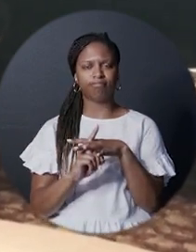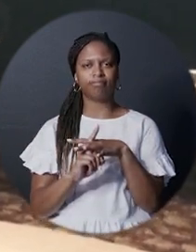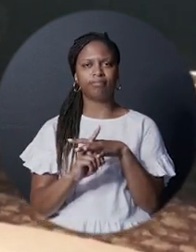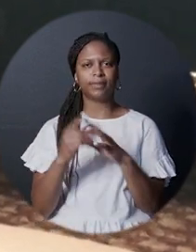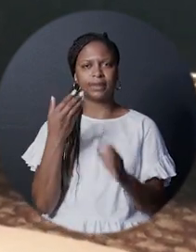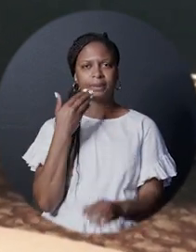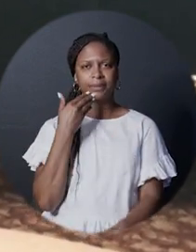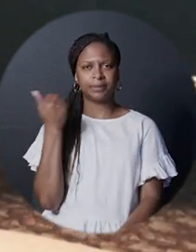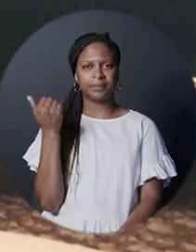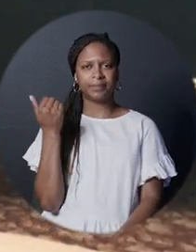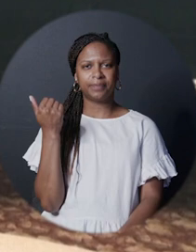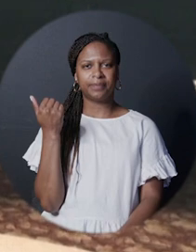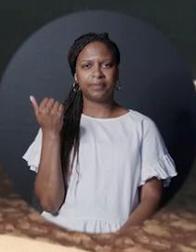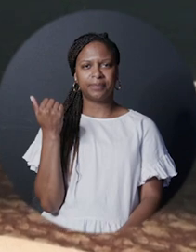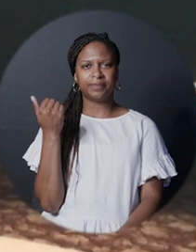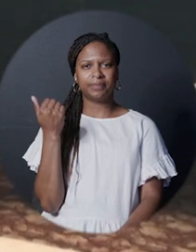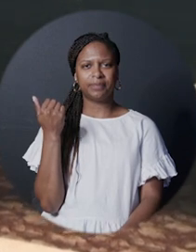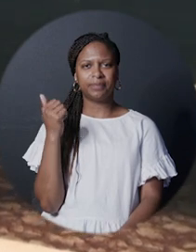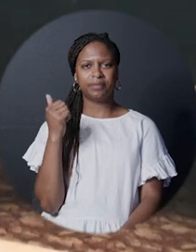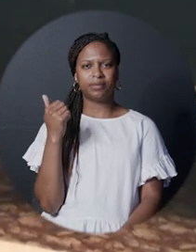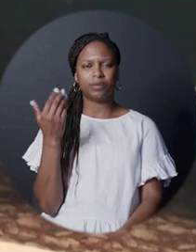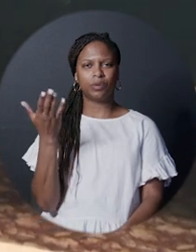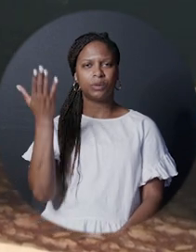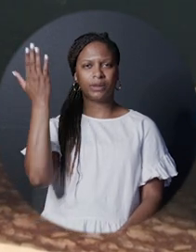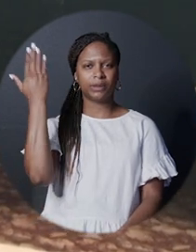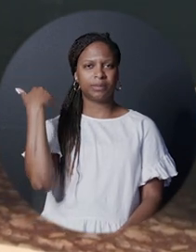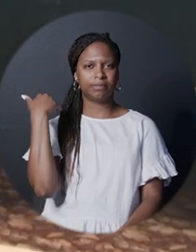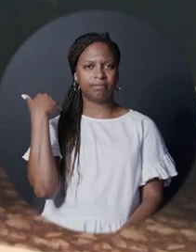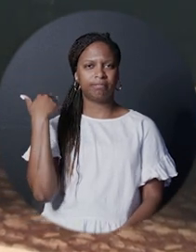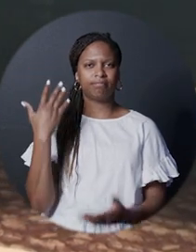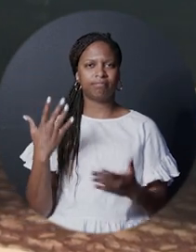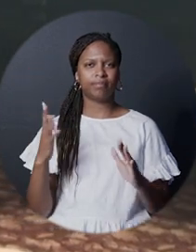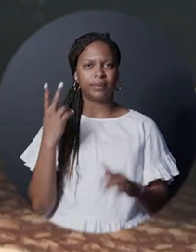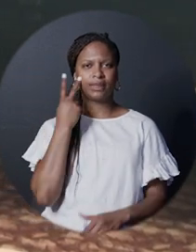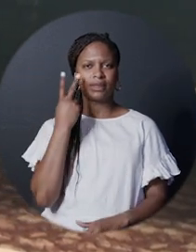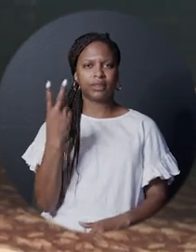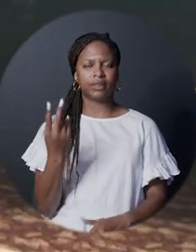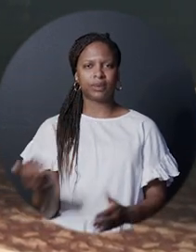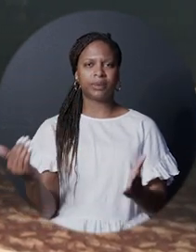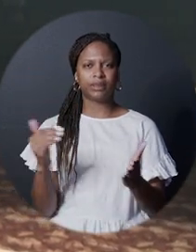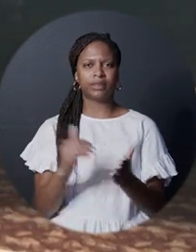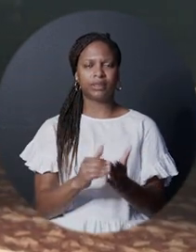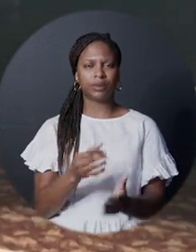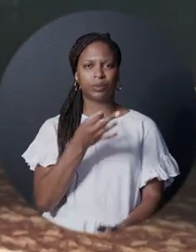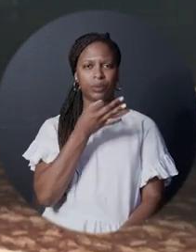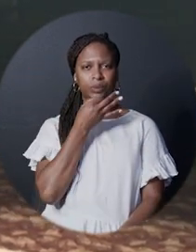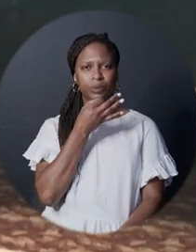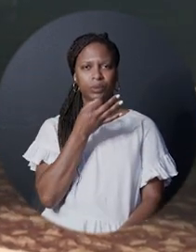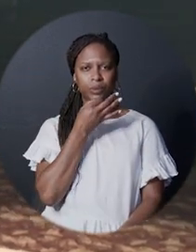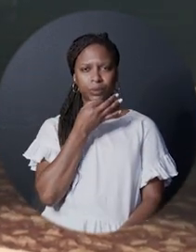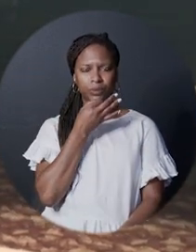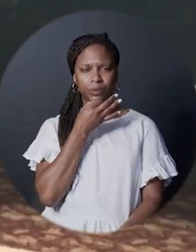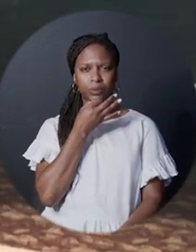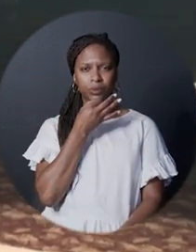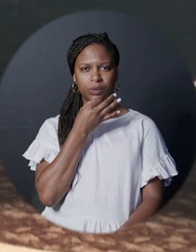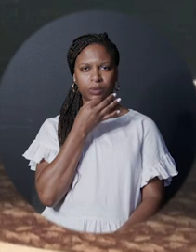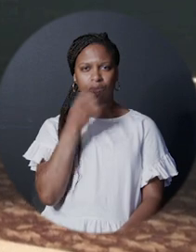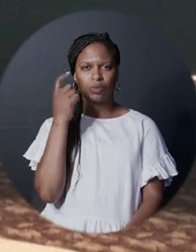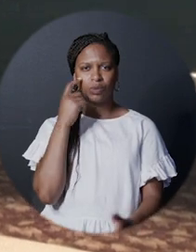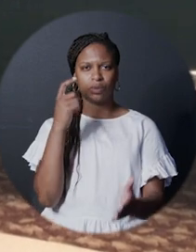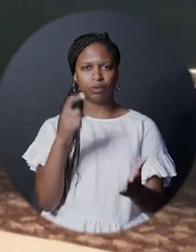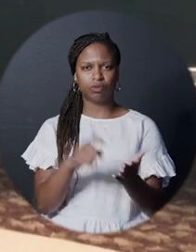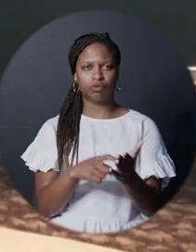coming is better than what's been. We're going to see each other again soon.